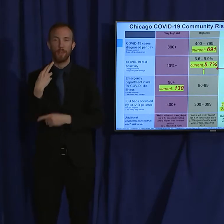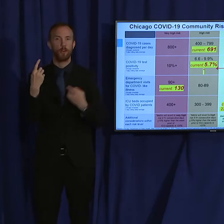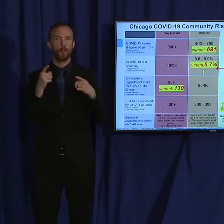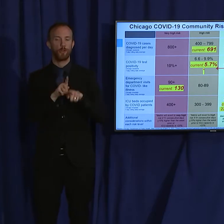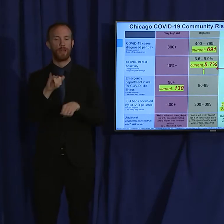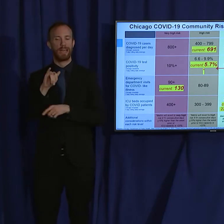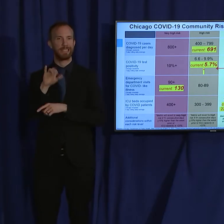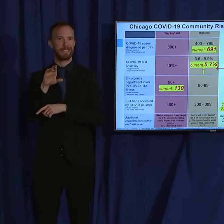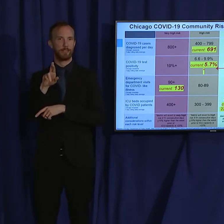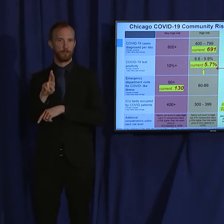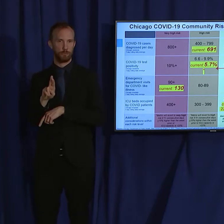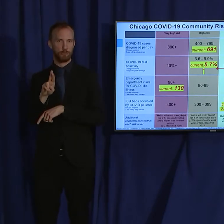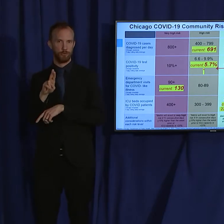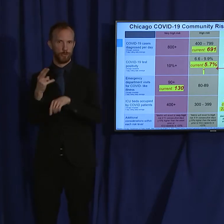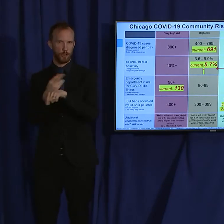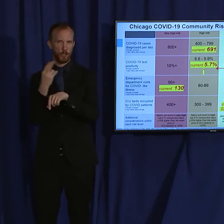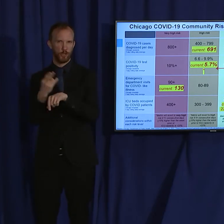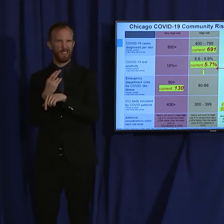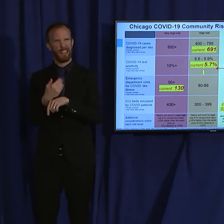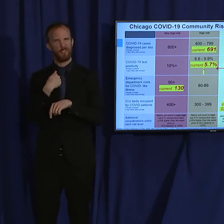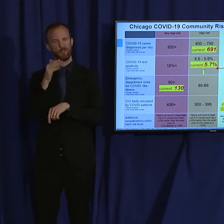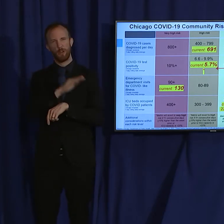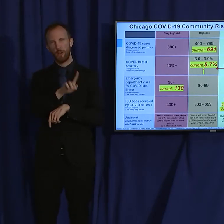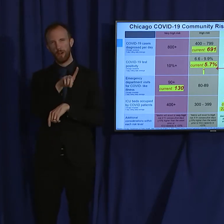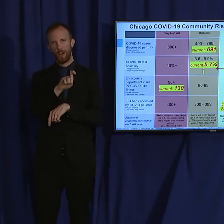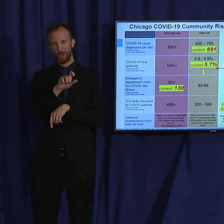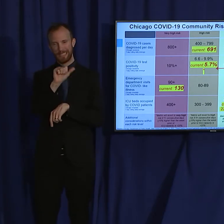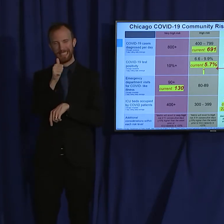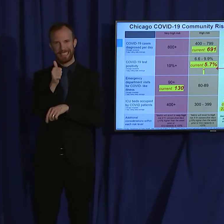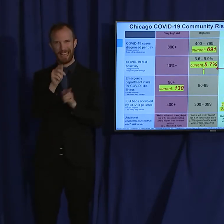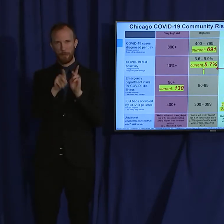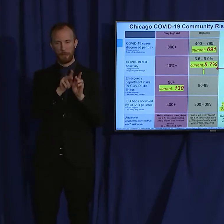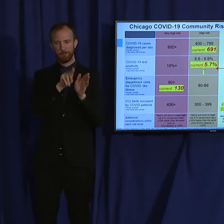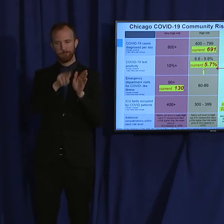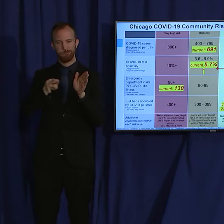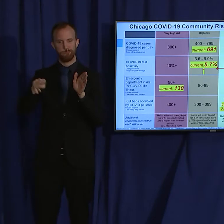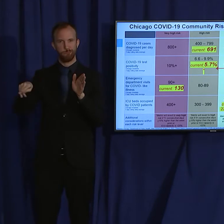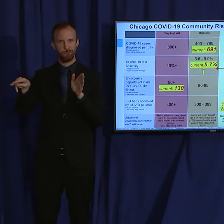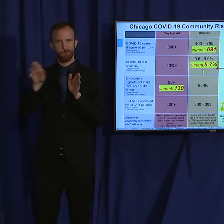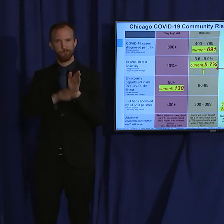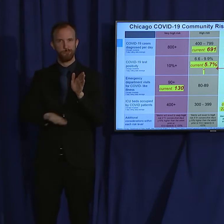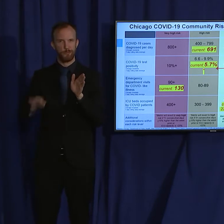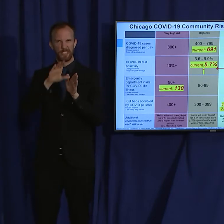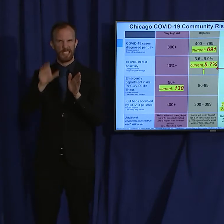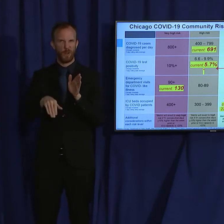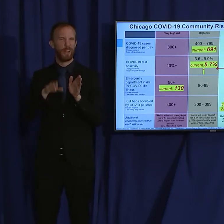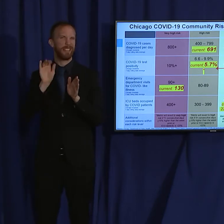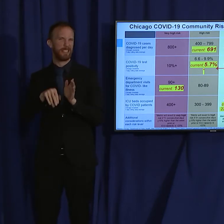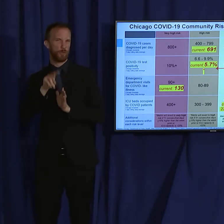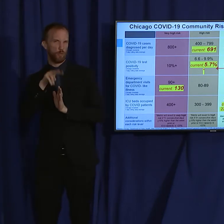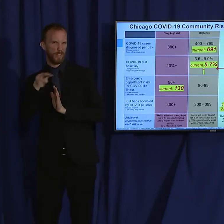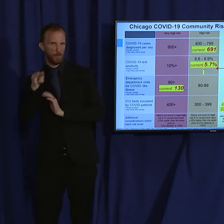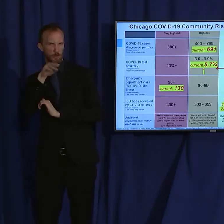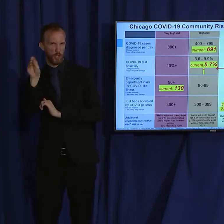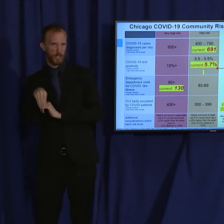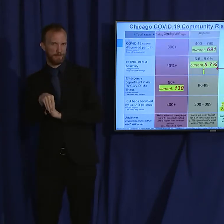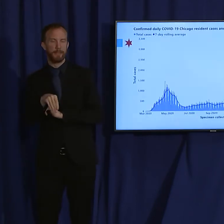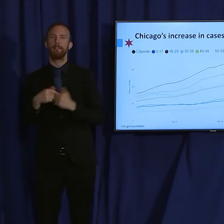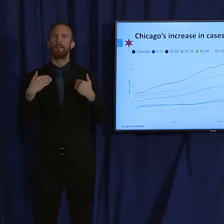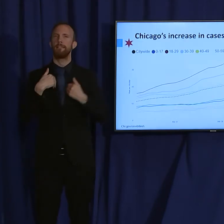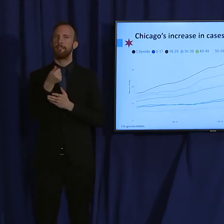about 110 beds per day across Chicago with a 22% capacity. Just to show you what some of this looks like